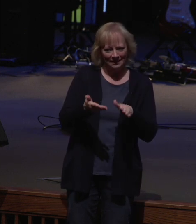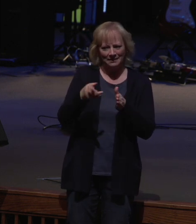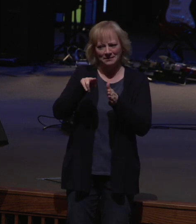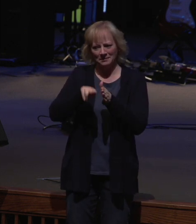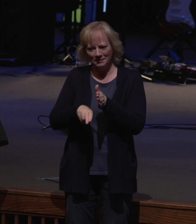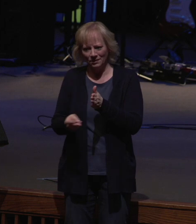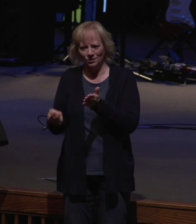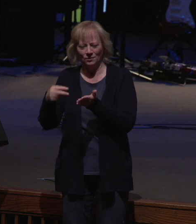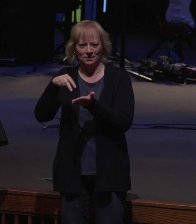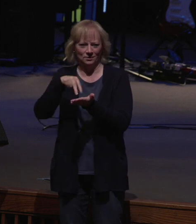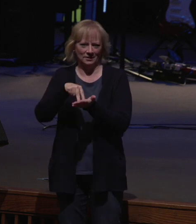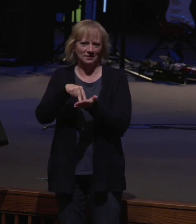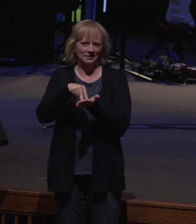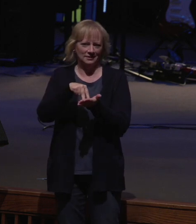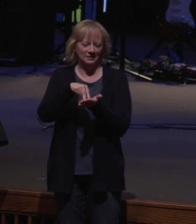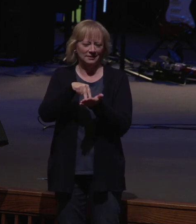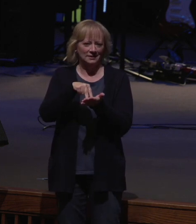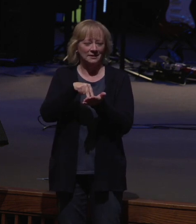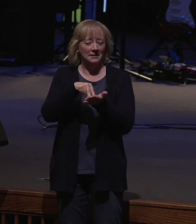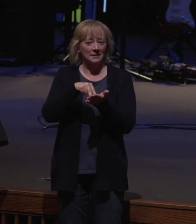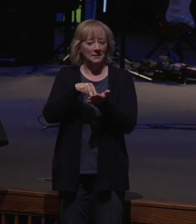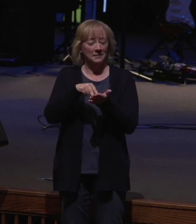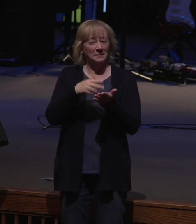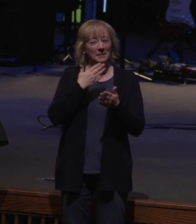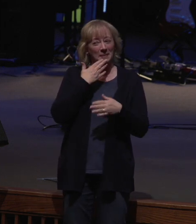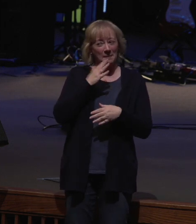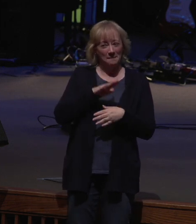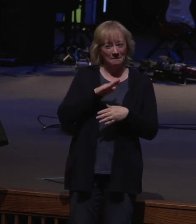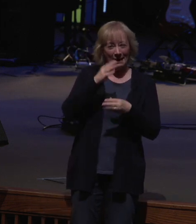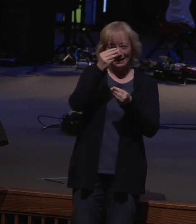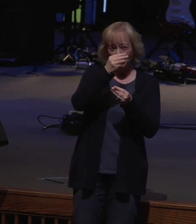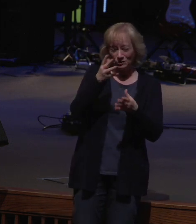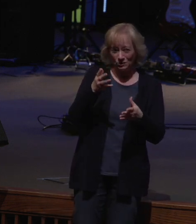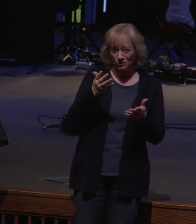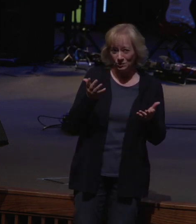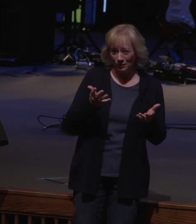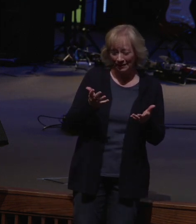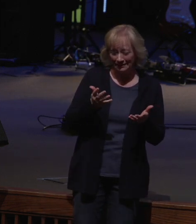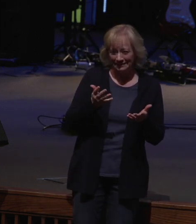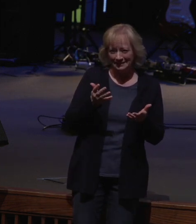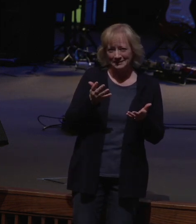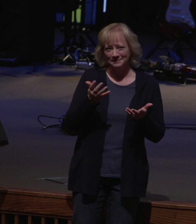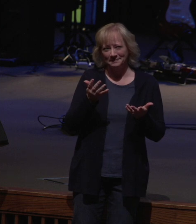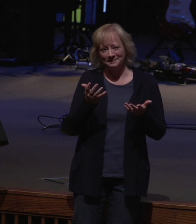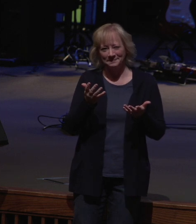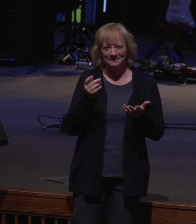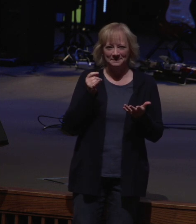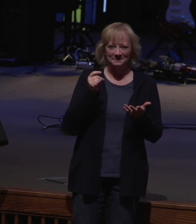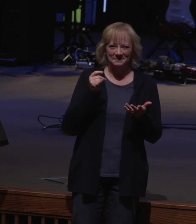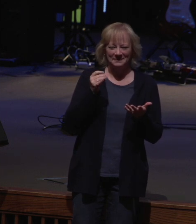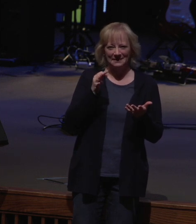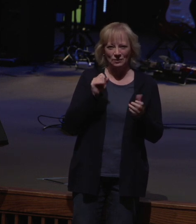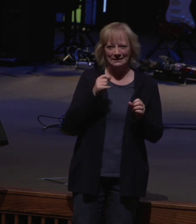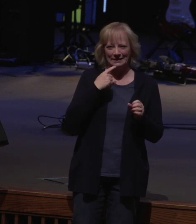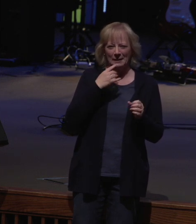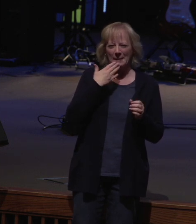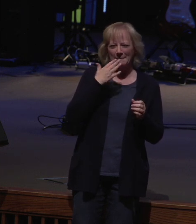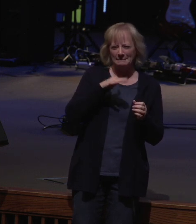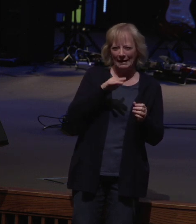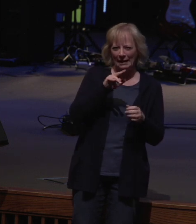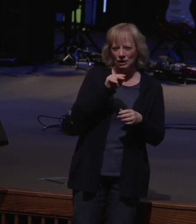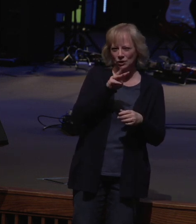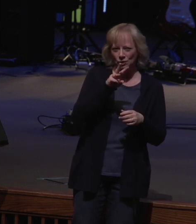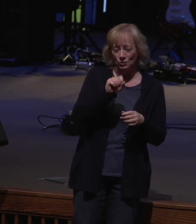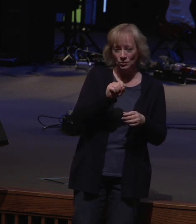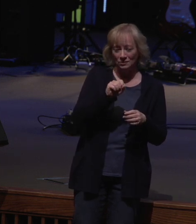Christ. The bad news, if you could say it that way, bad news is there is no